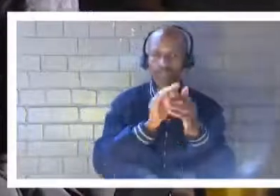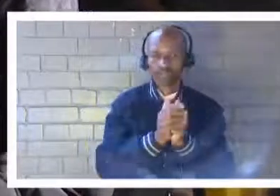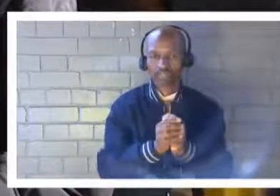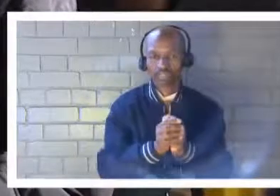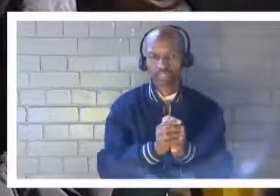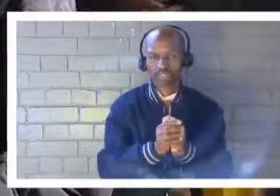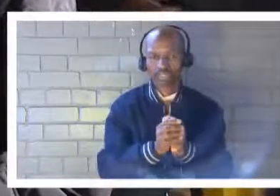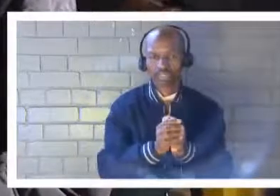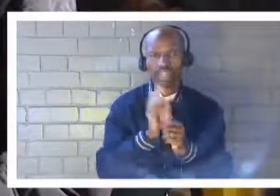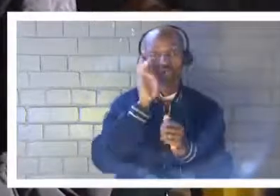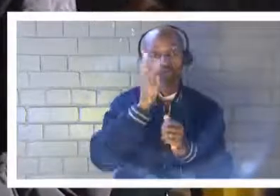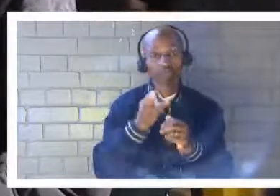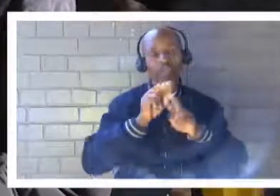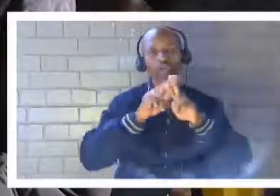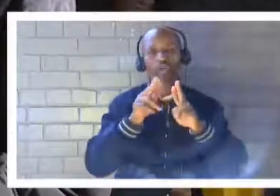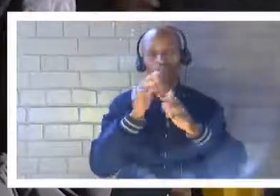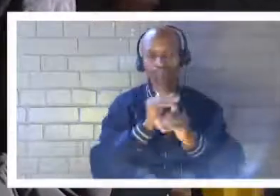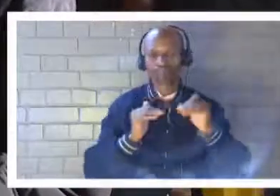Because really it will be unfair that